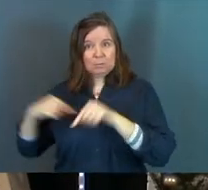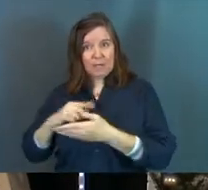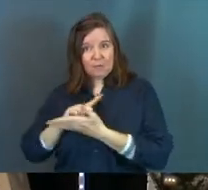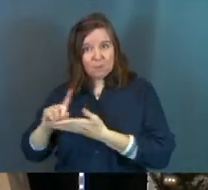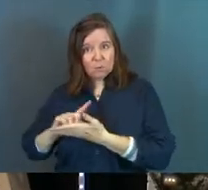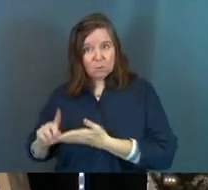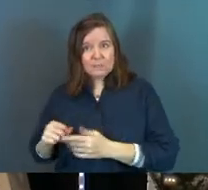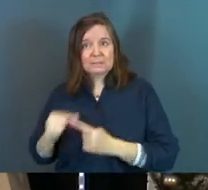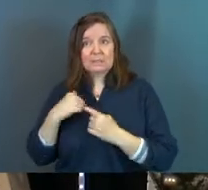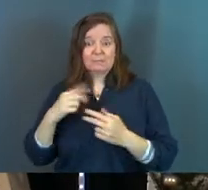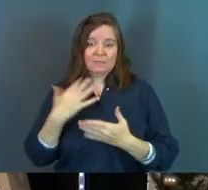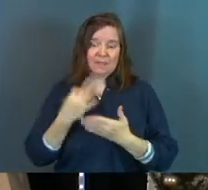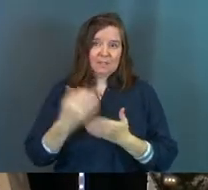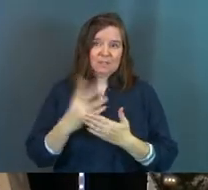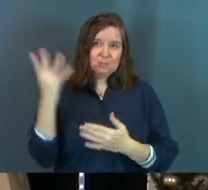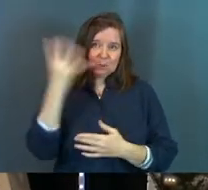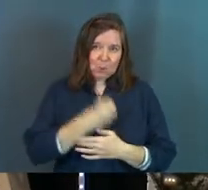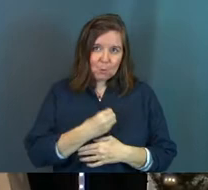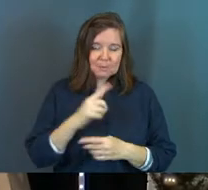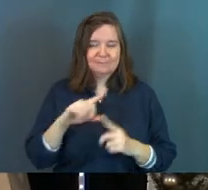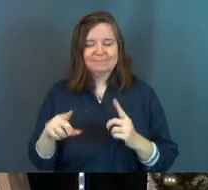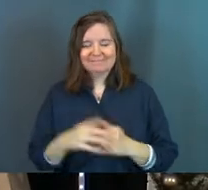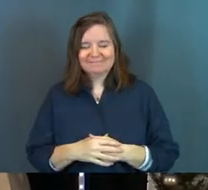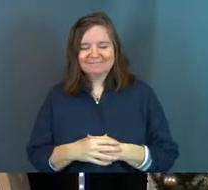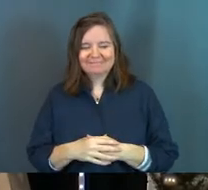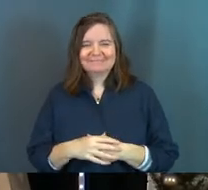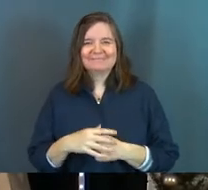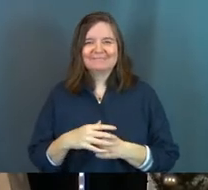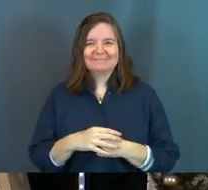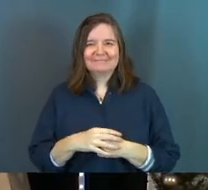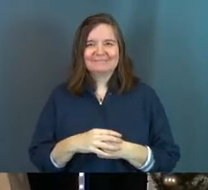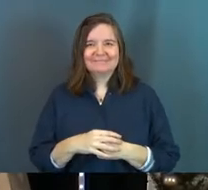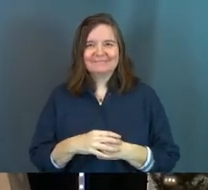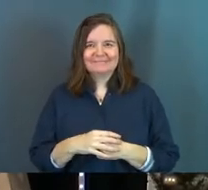week. Besides the fact that she's gorgeous. Besides that,